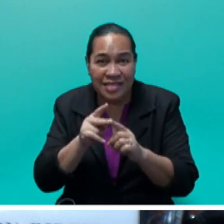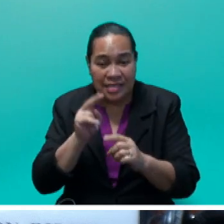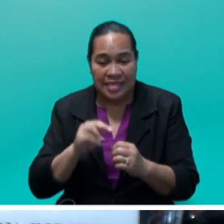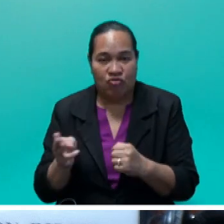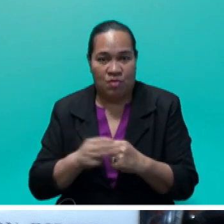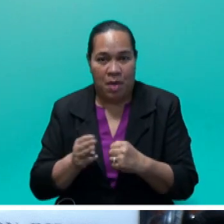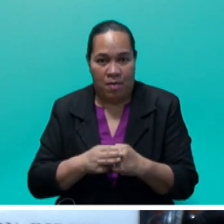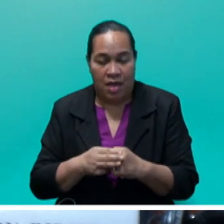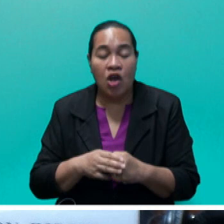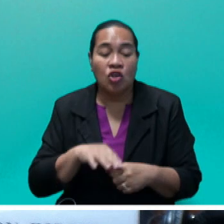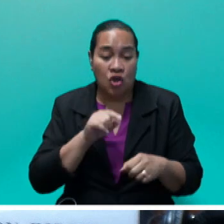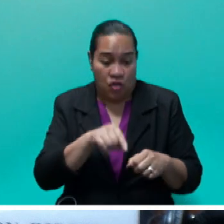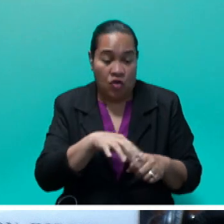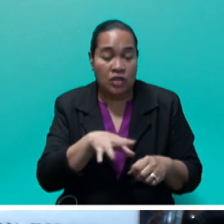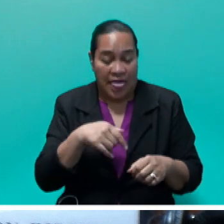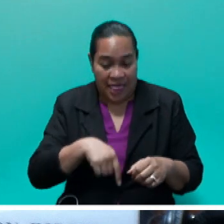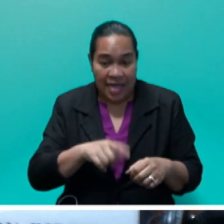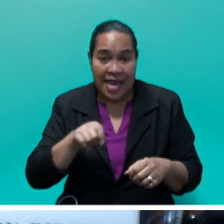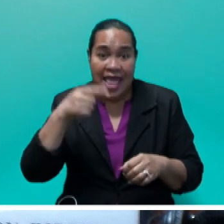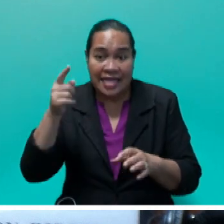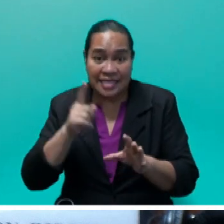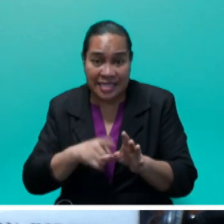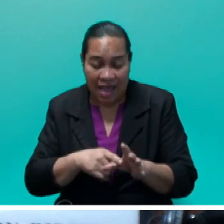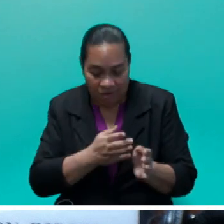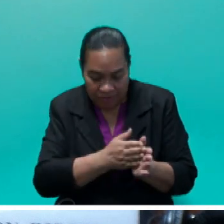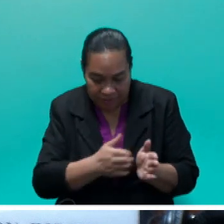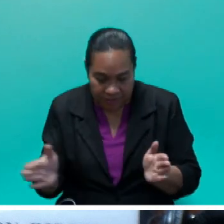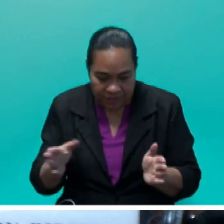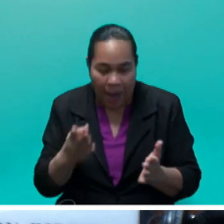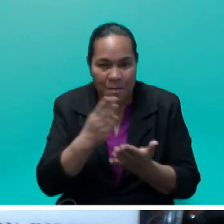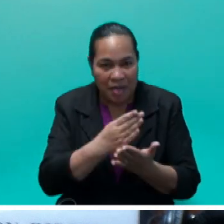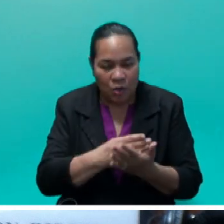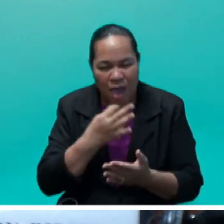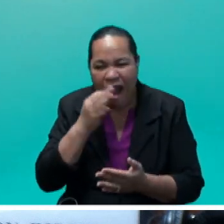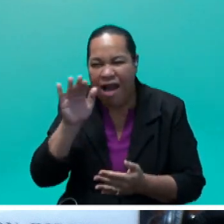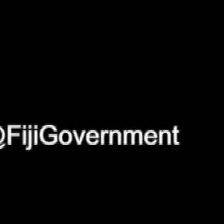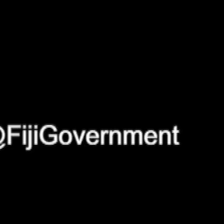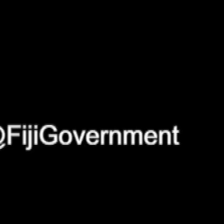try and propose it through next year's budget for funding. Thank you.